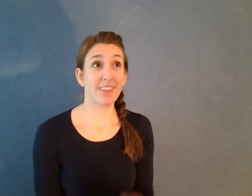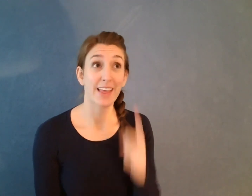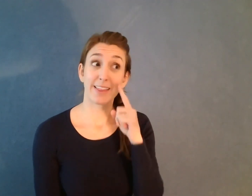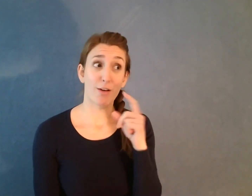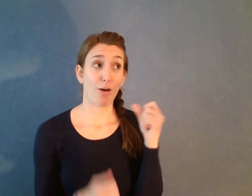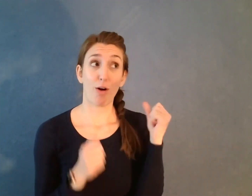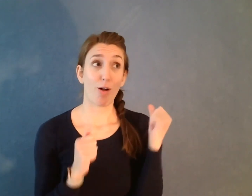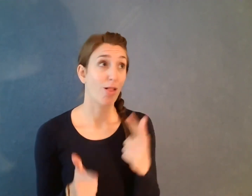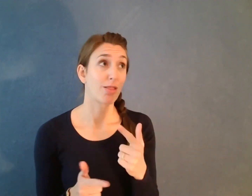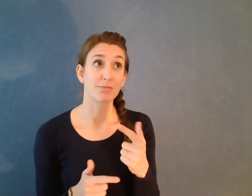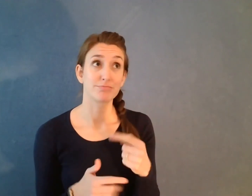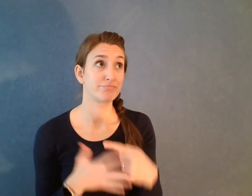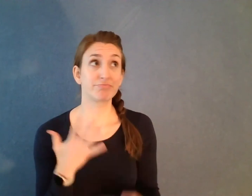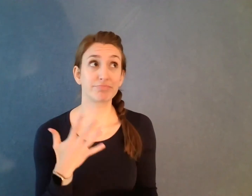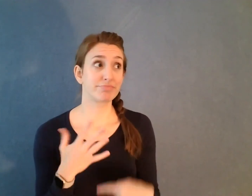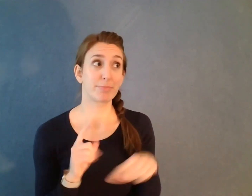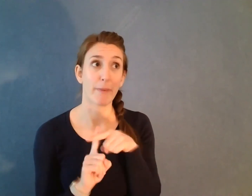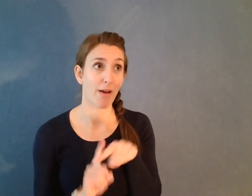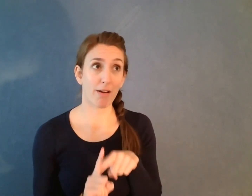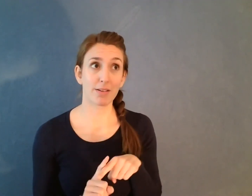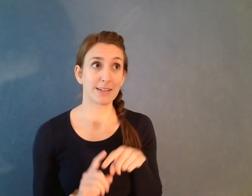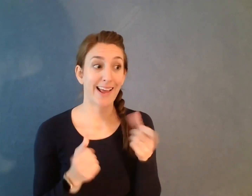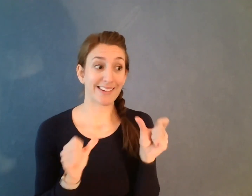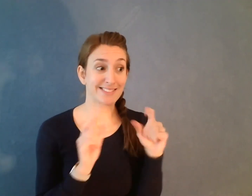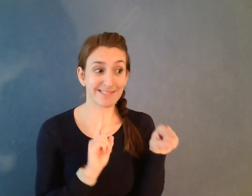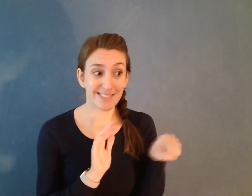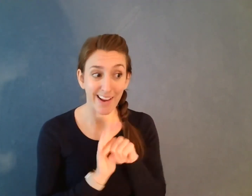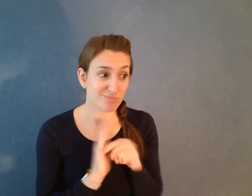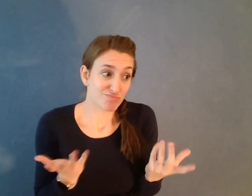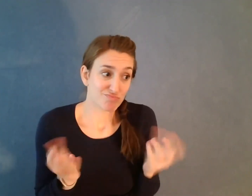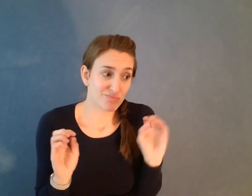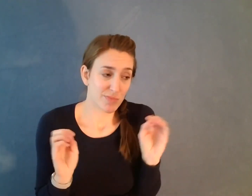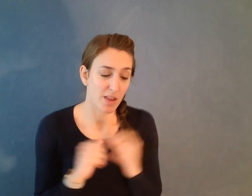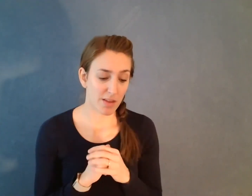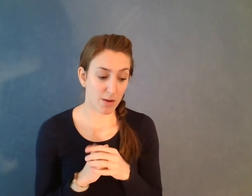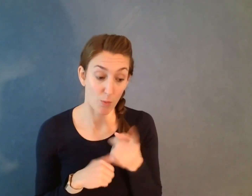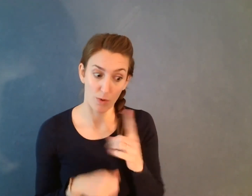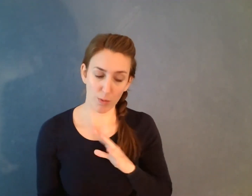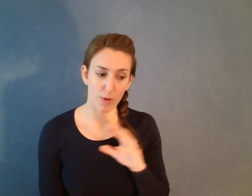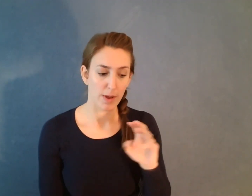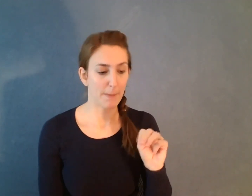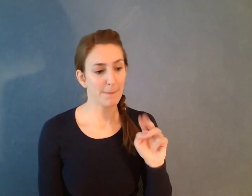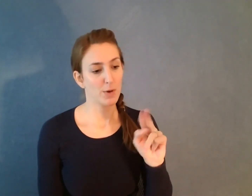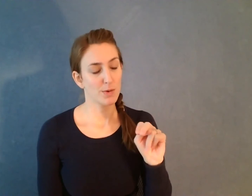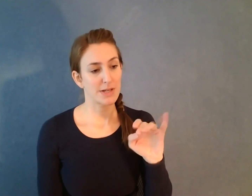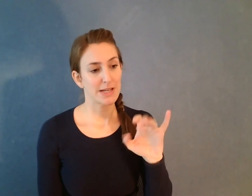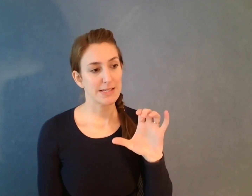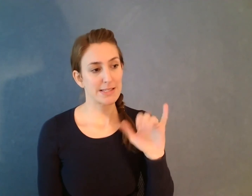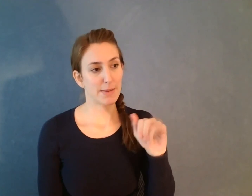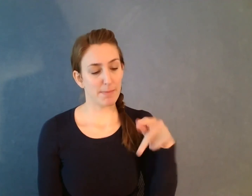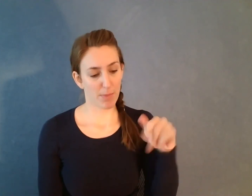nothing negative, but one of the things I really, well, obviously the municipal court project was great. Getting to, like I said, work with